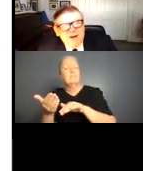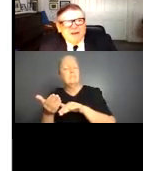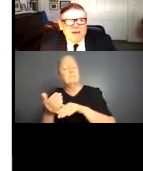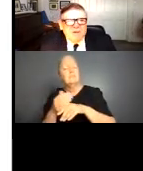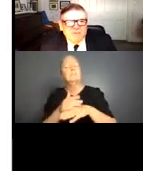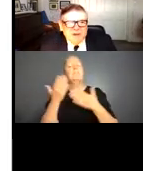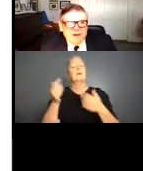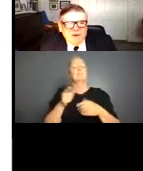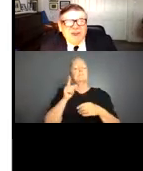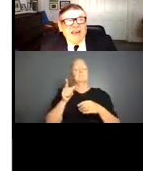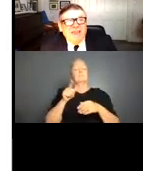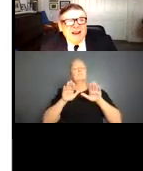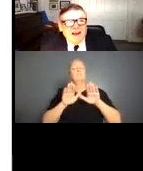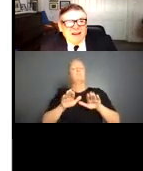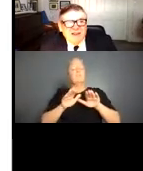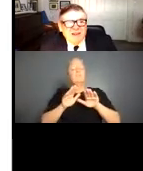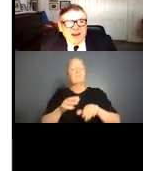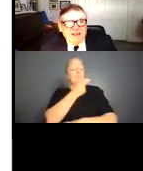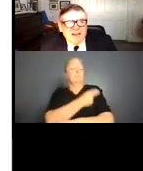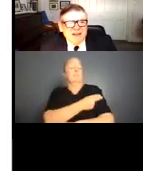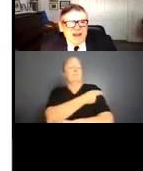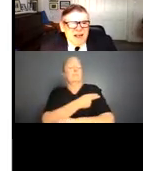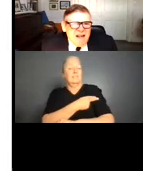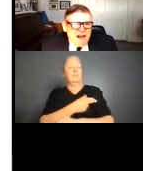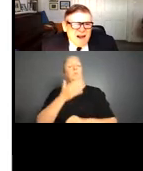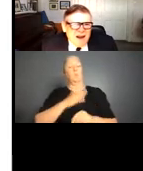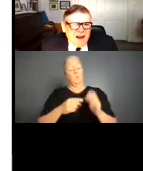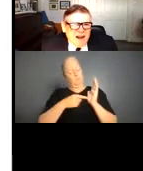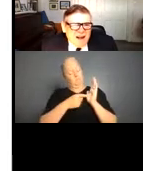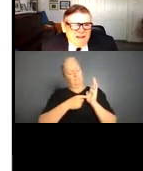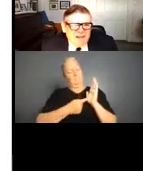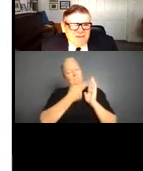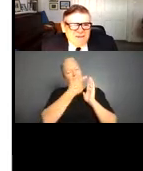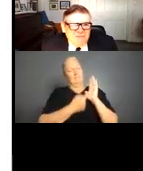medical establishment and so on to get that guidance changed. There's